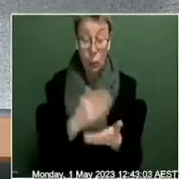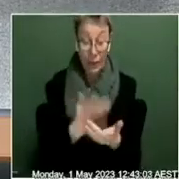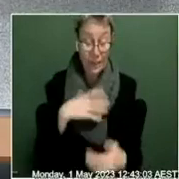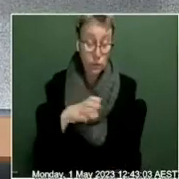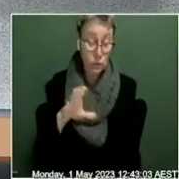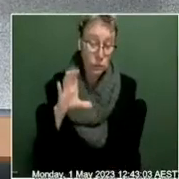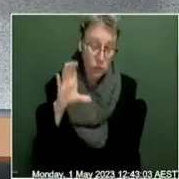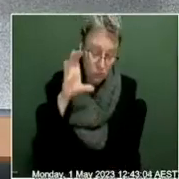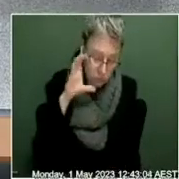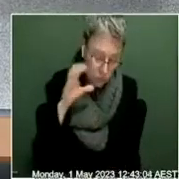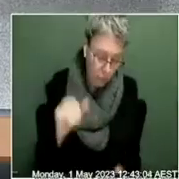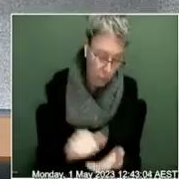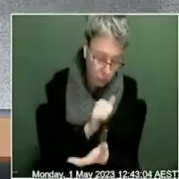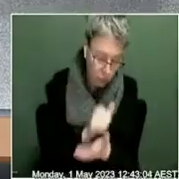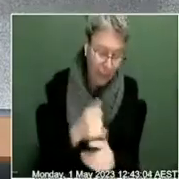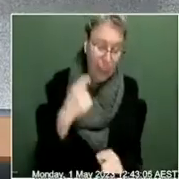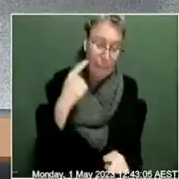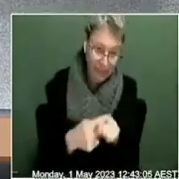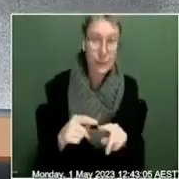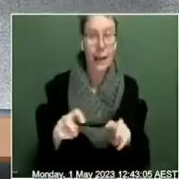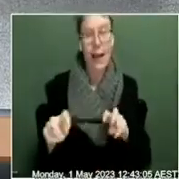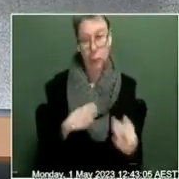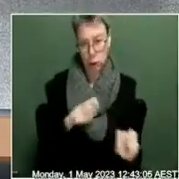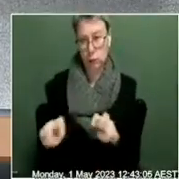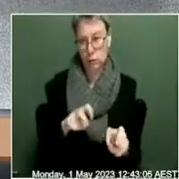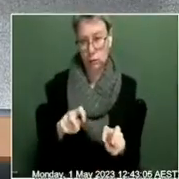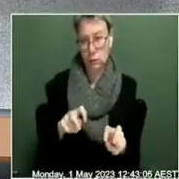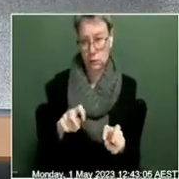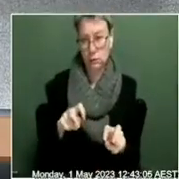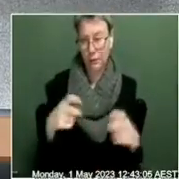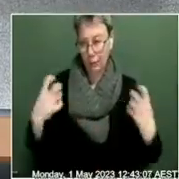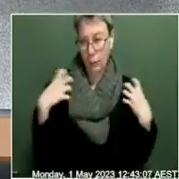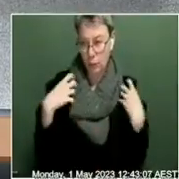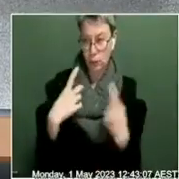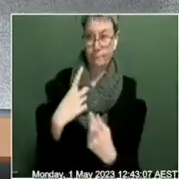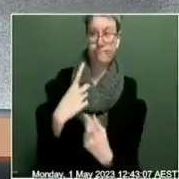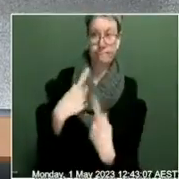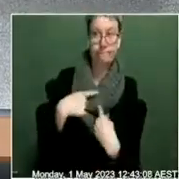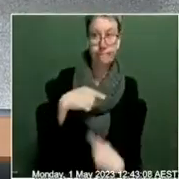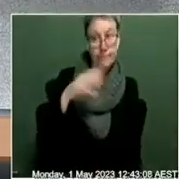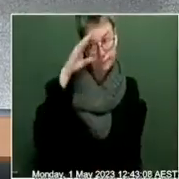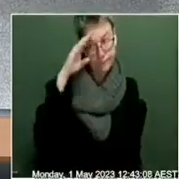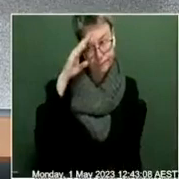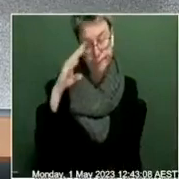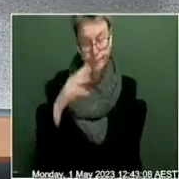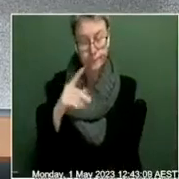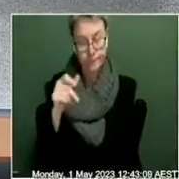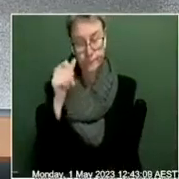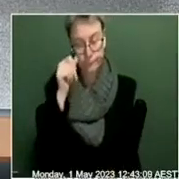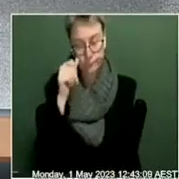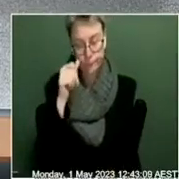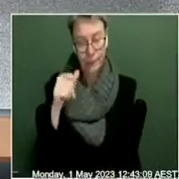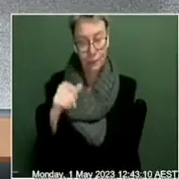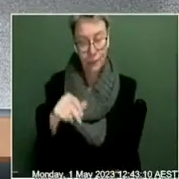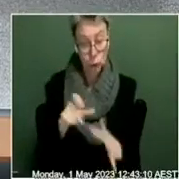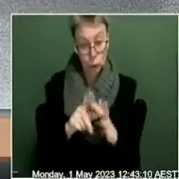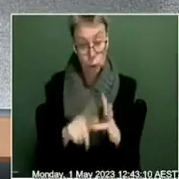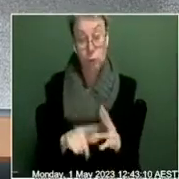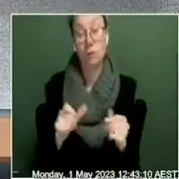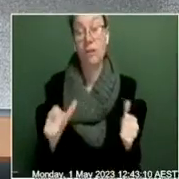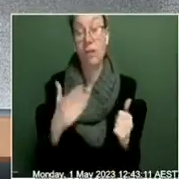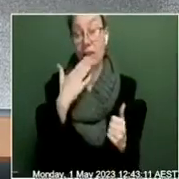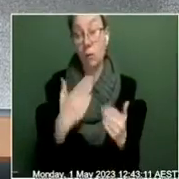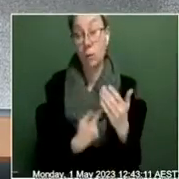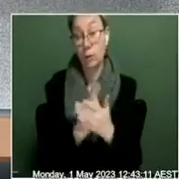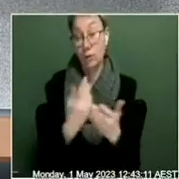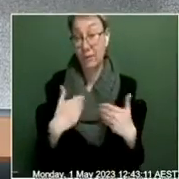for the opportunity to present today, and that we are working hard to try and achieve some better outcomes for First Peoples